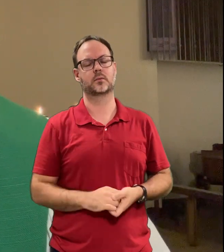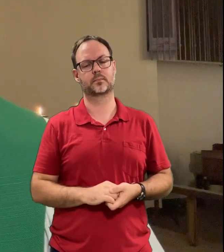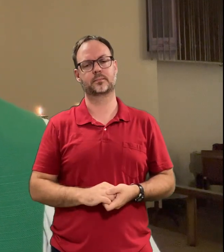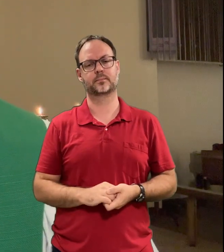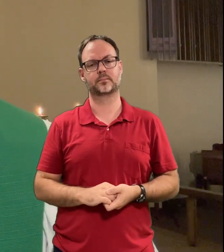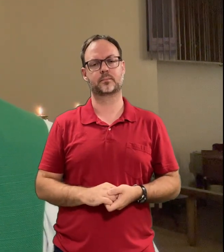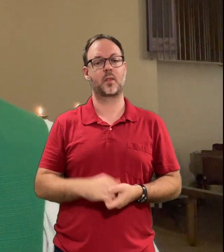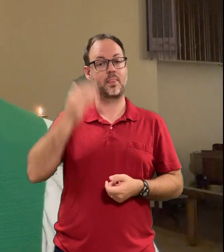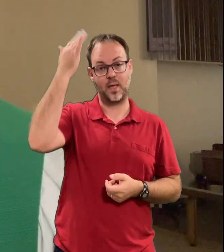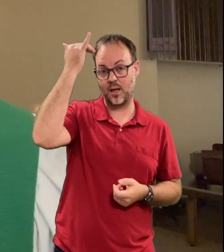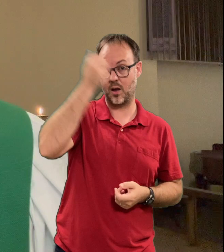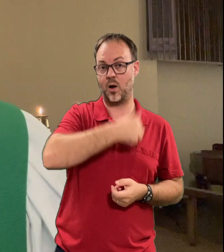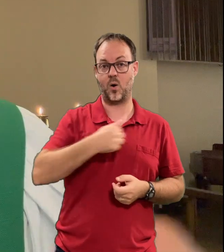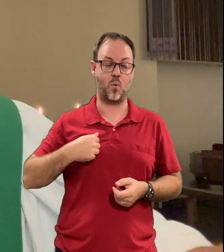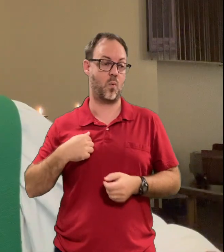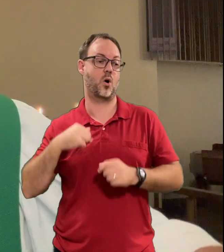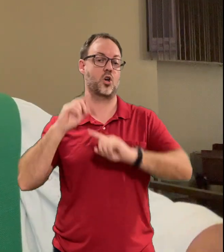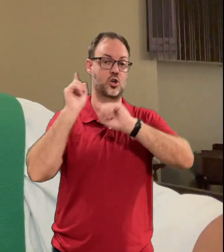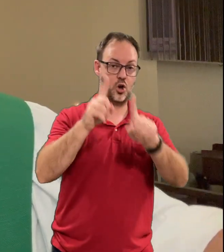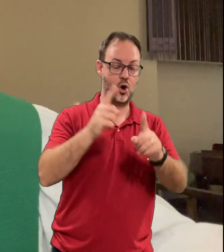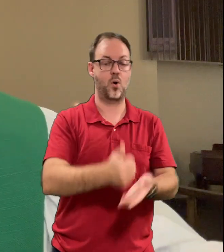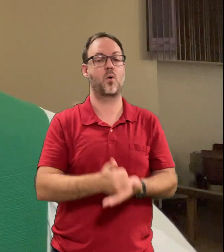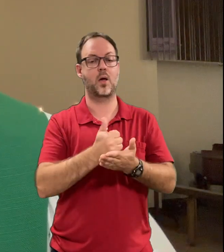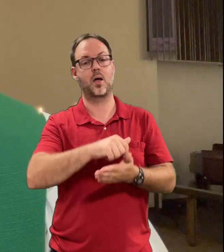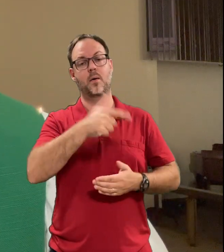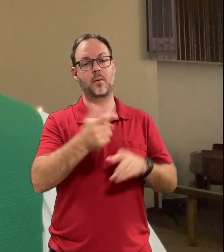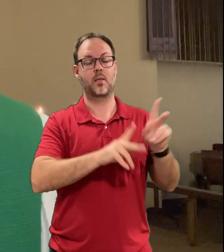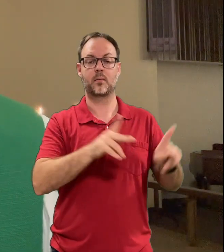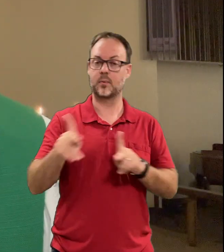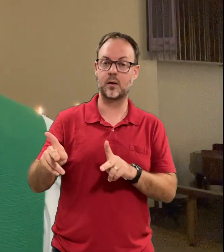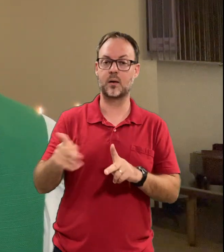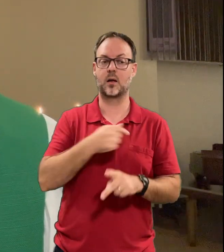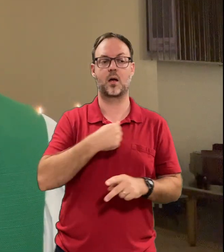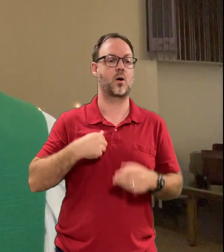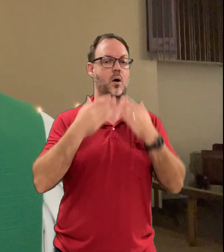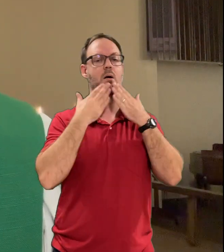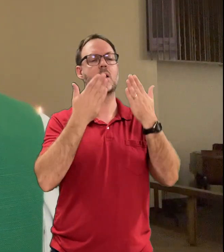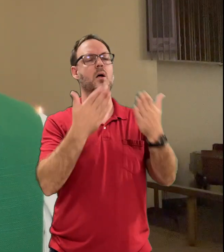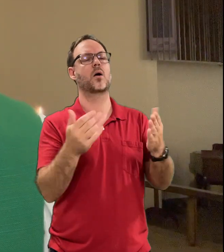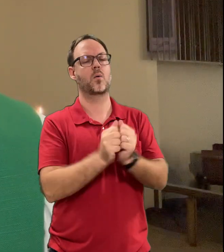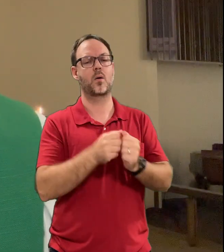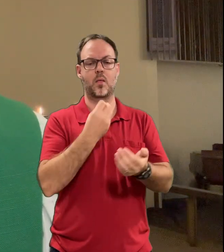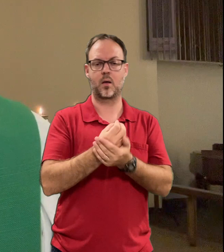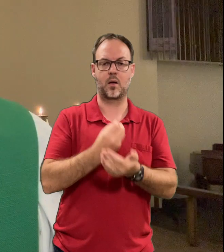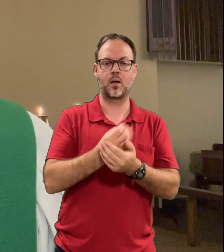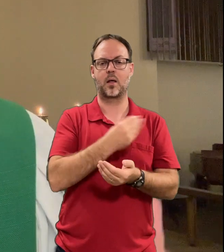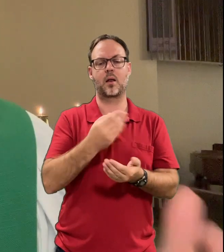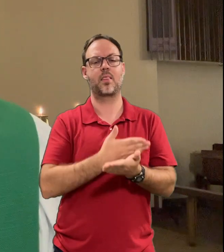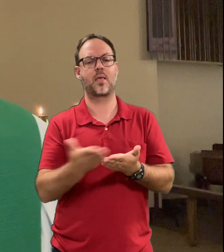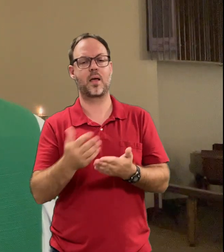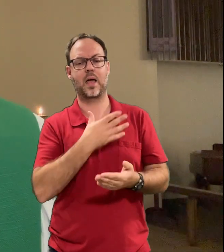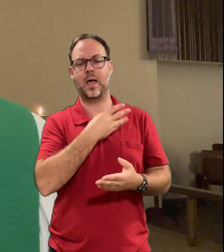us. That's why we go out and we help other people, and we're generous with our money and